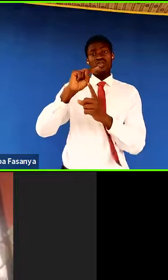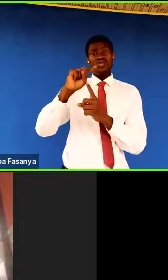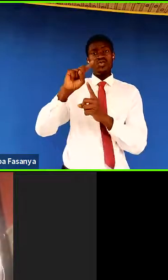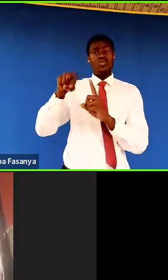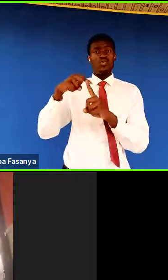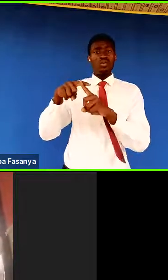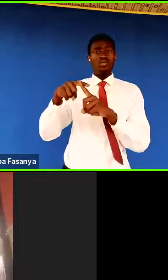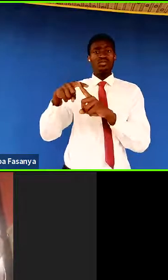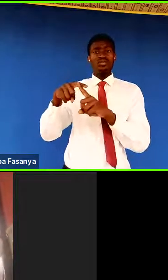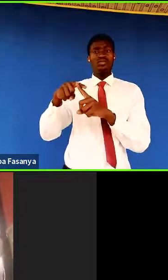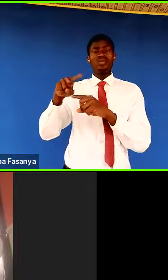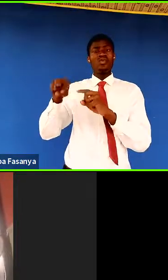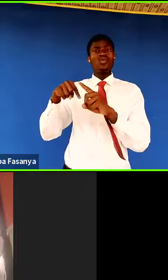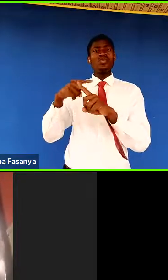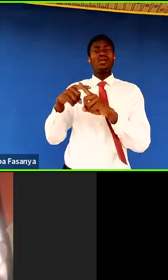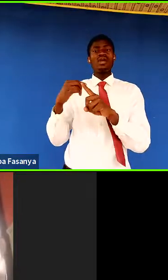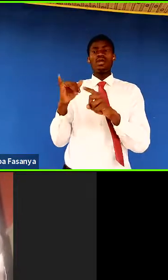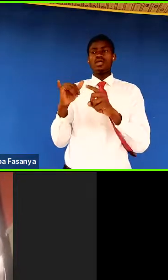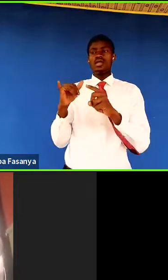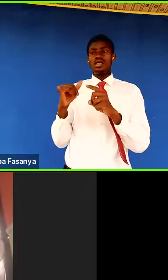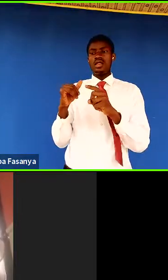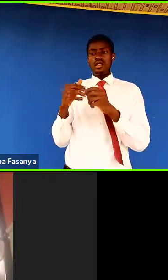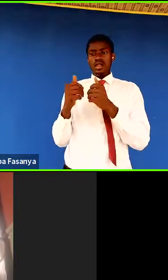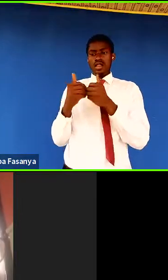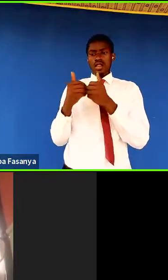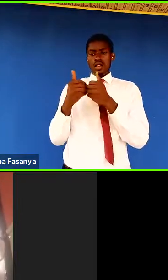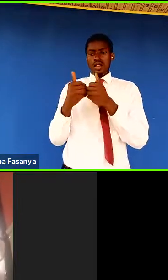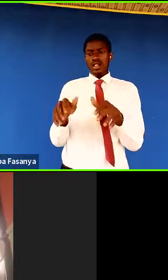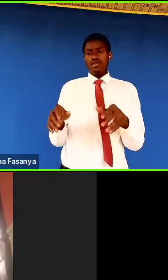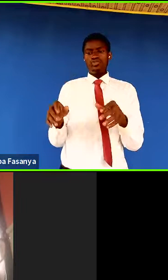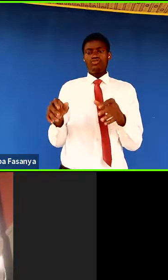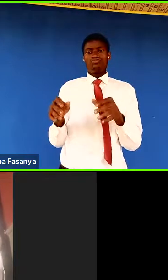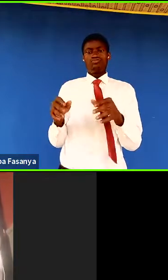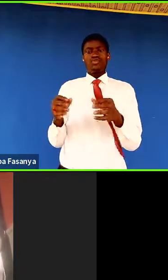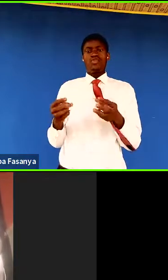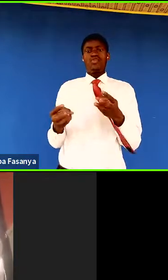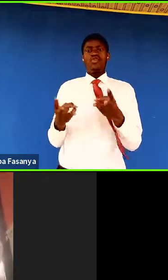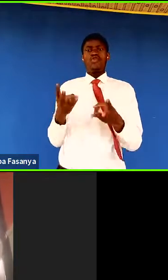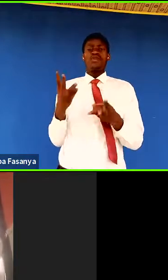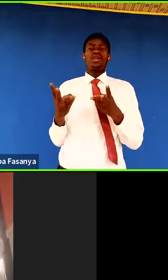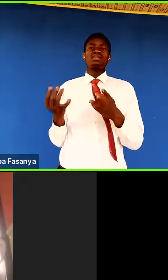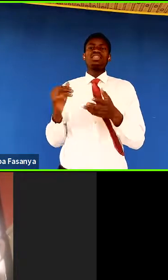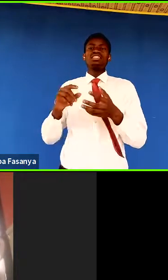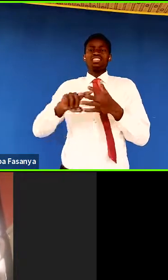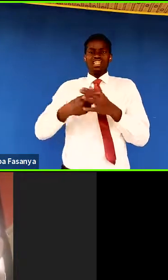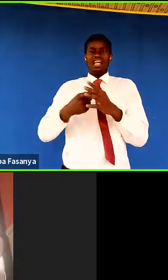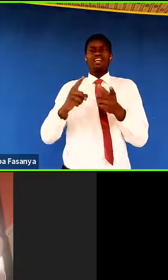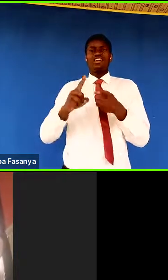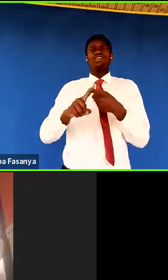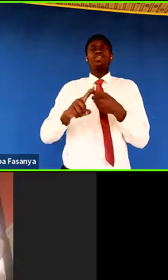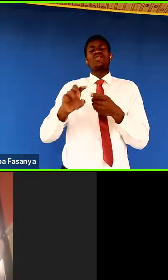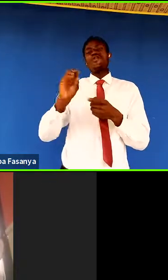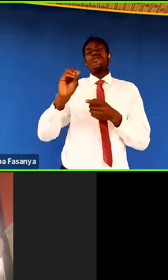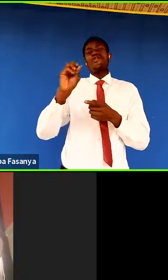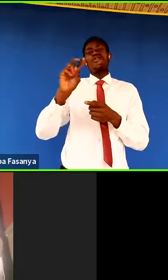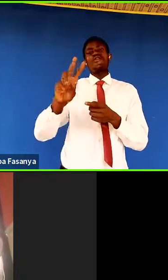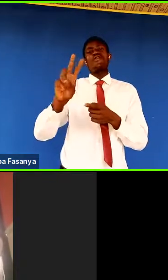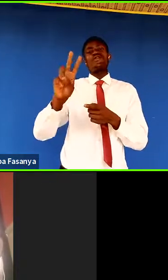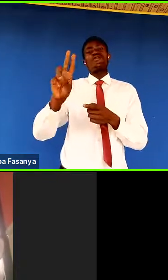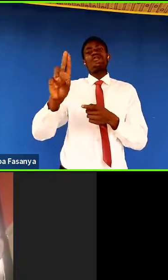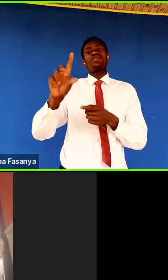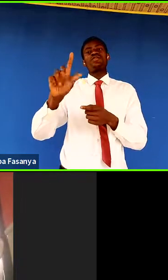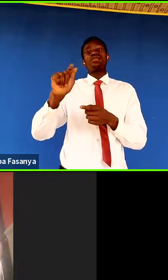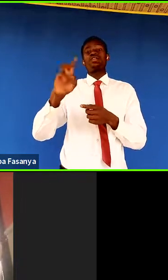lose that weight, okay, they start ovulating. Okay, so weight can actually have an impact, whether you